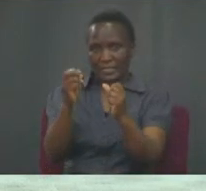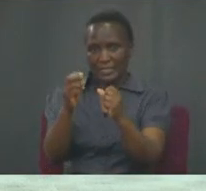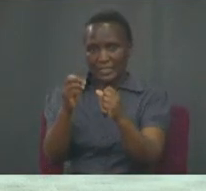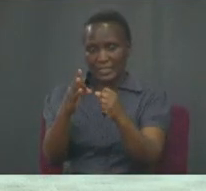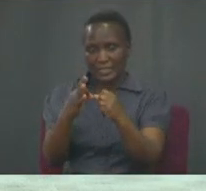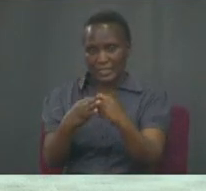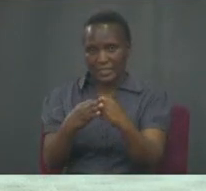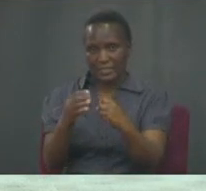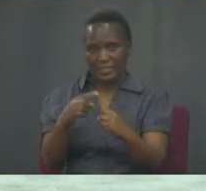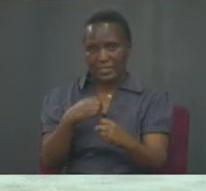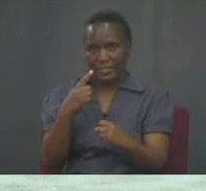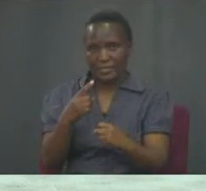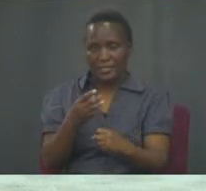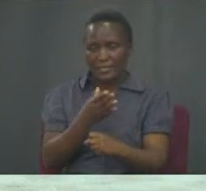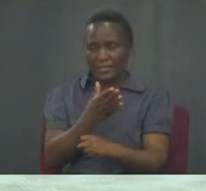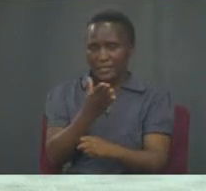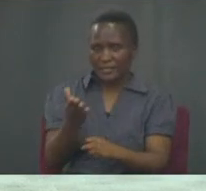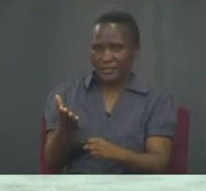by day,